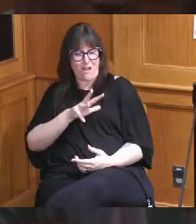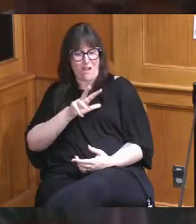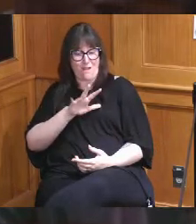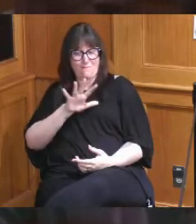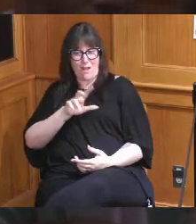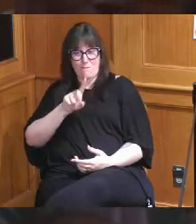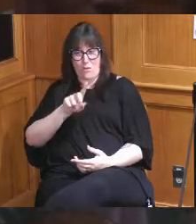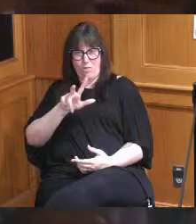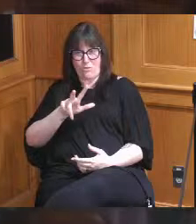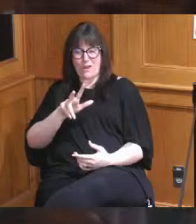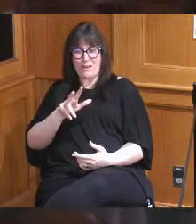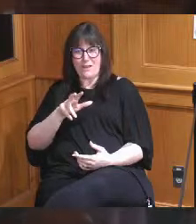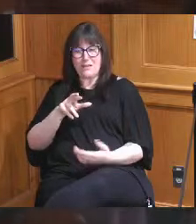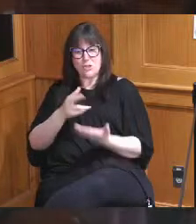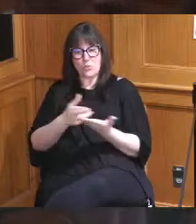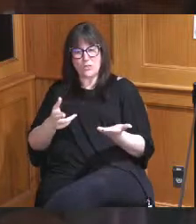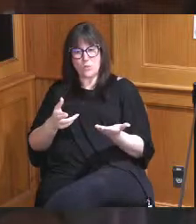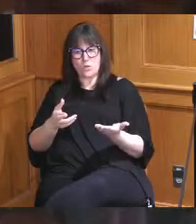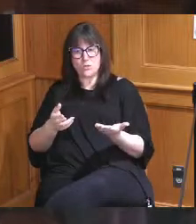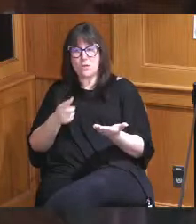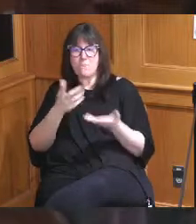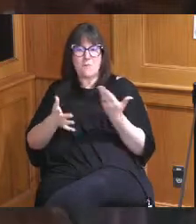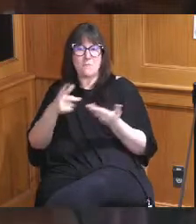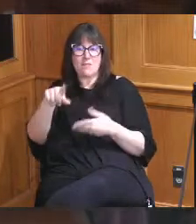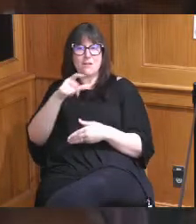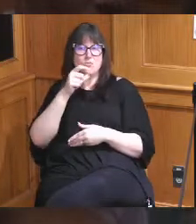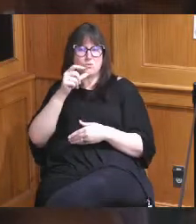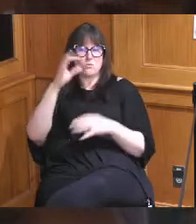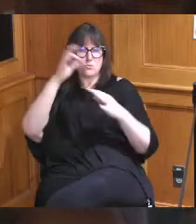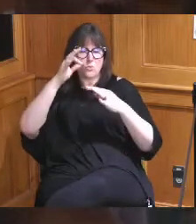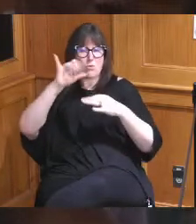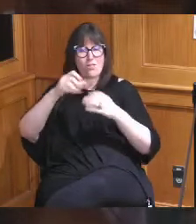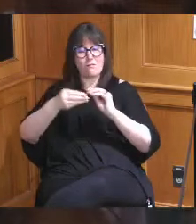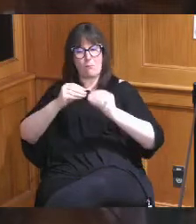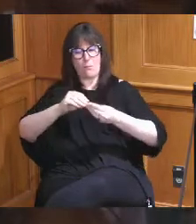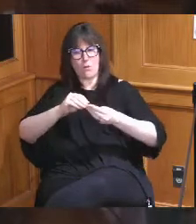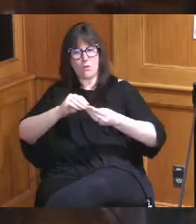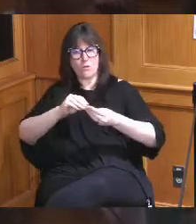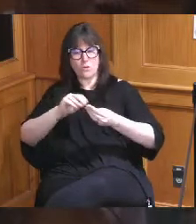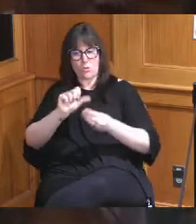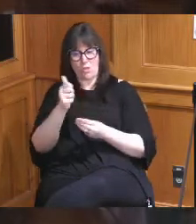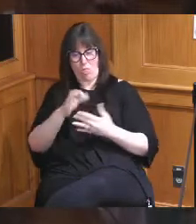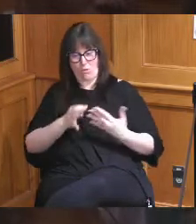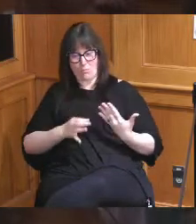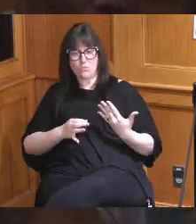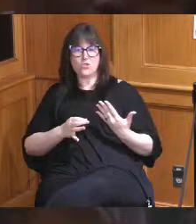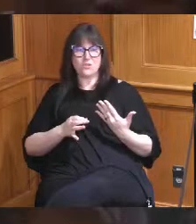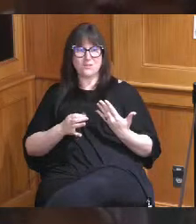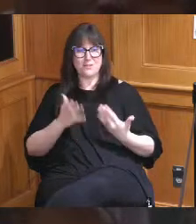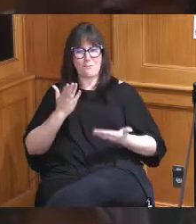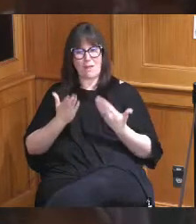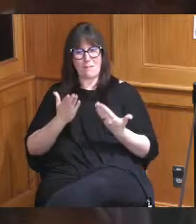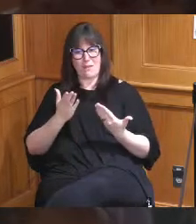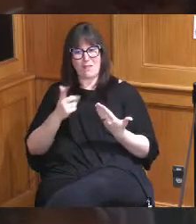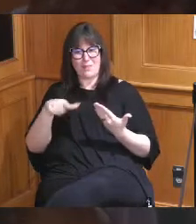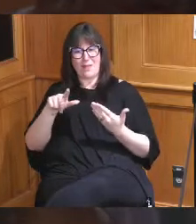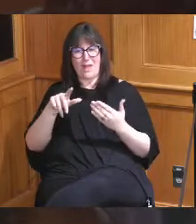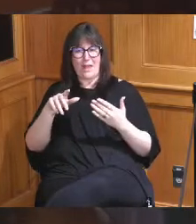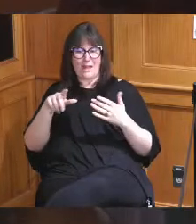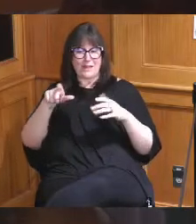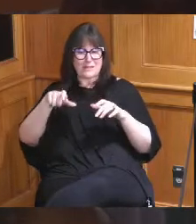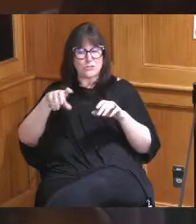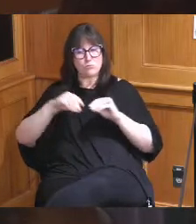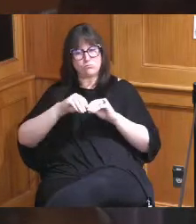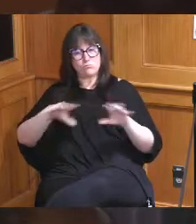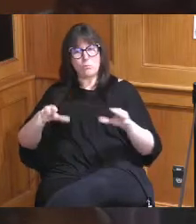hotline number. And so if there are additional opportunities either within the county and county properties to spread the word about this